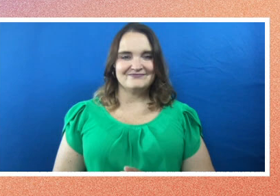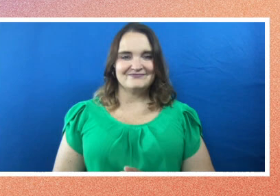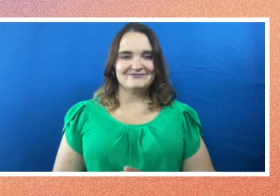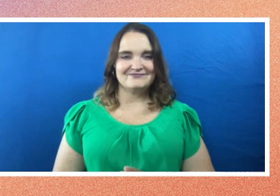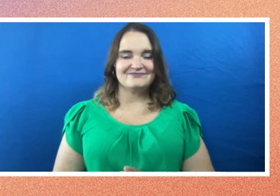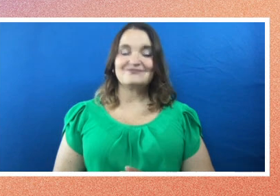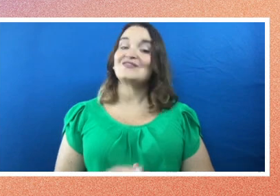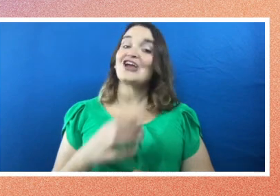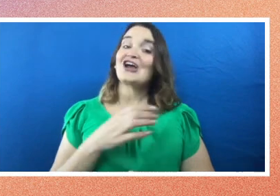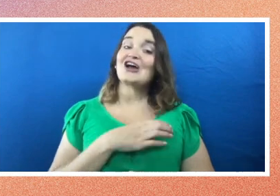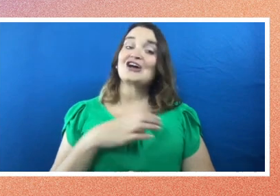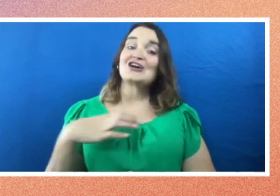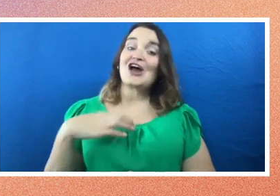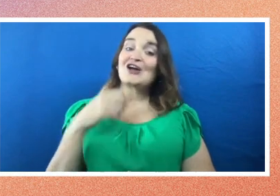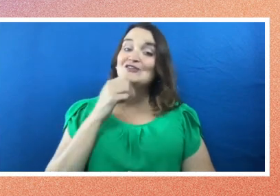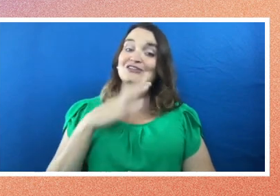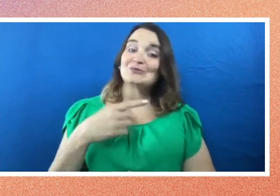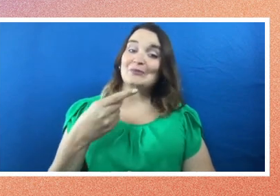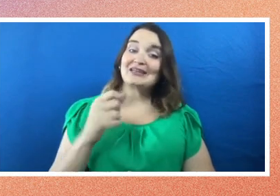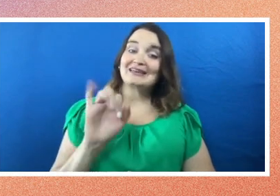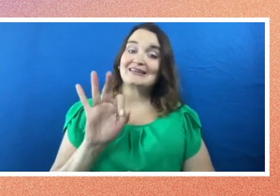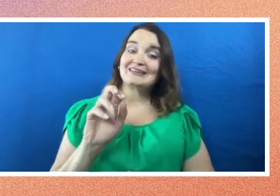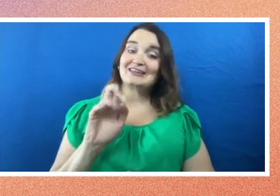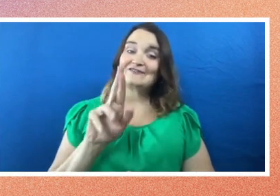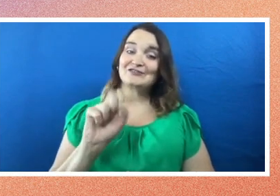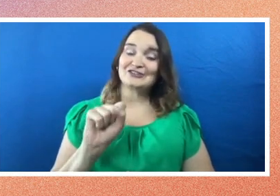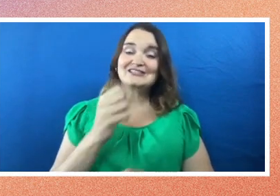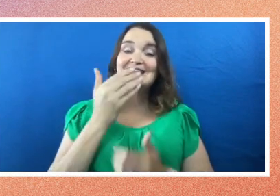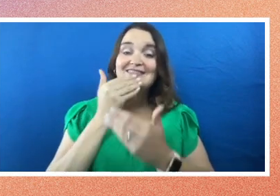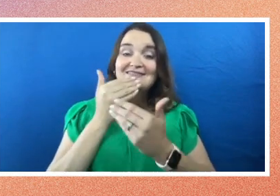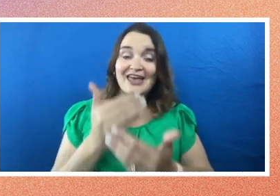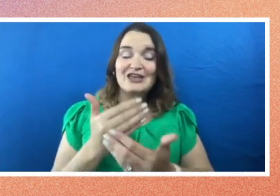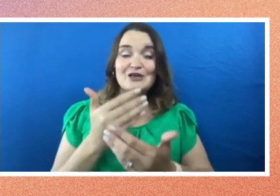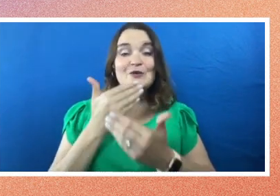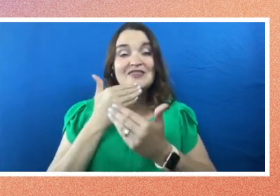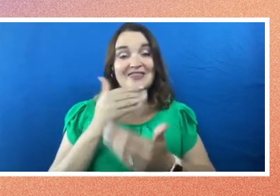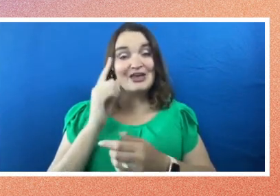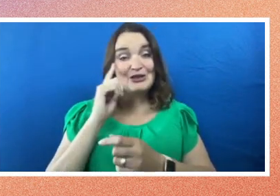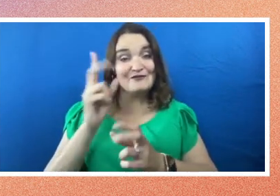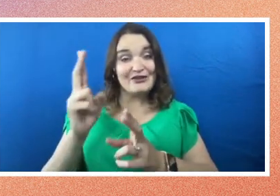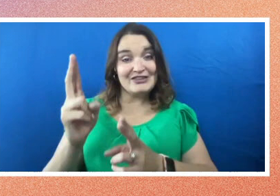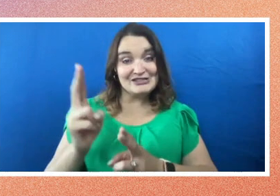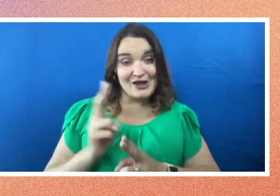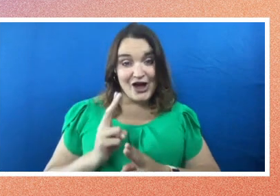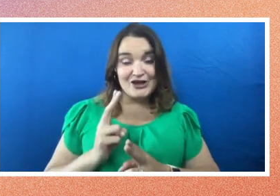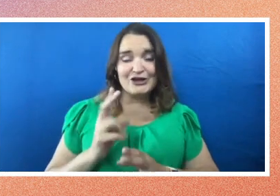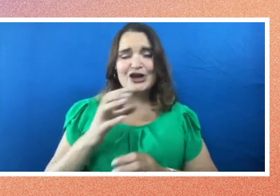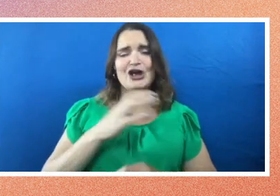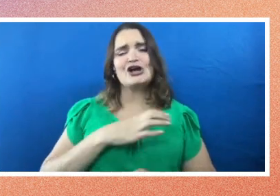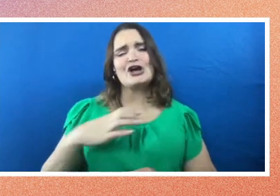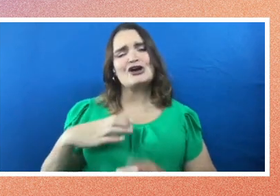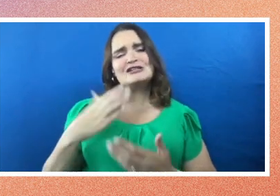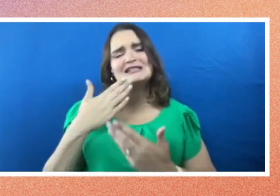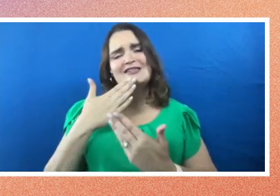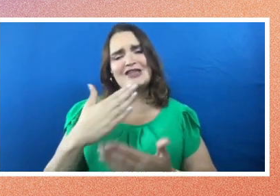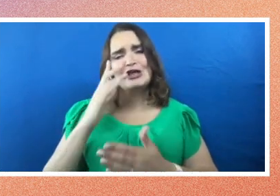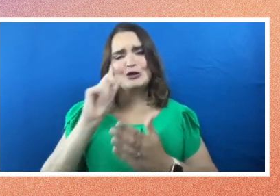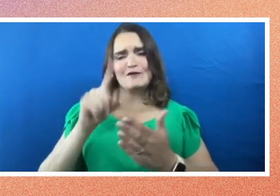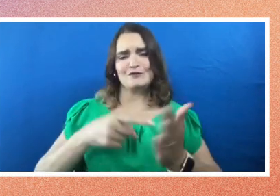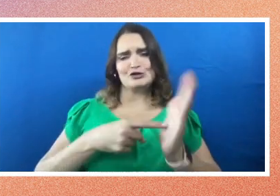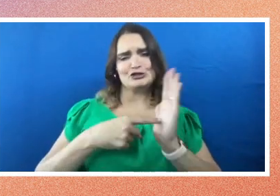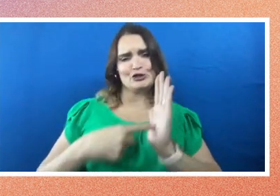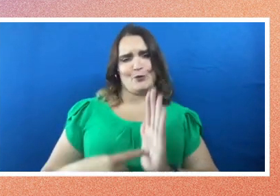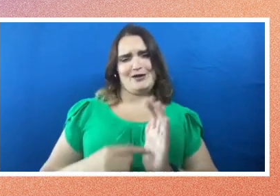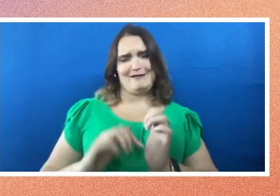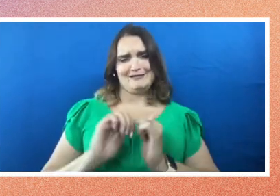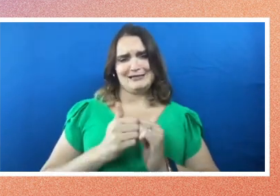Congresswoman Giffords, thank you. And thank you all so much for this honor. And Congresswoman, thank you for showing us how to lead, for being